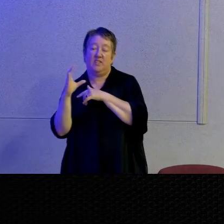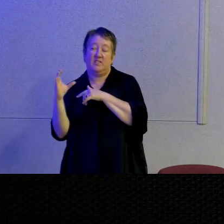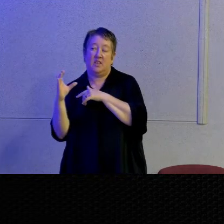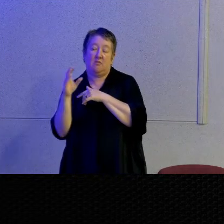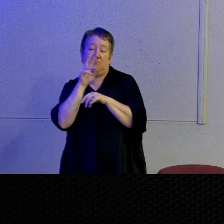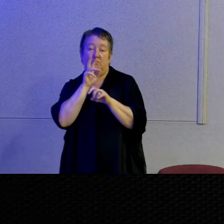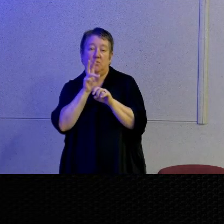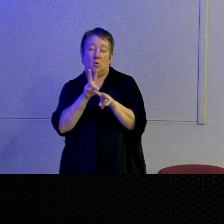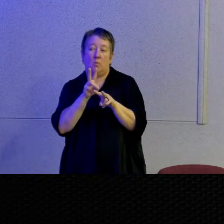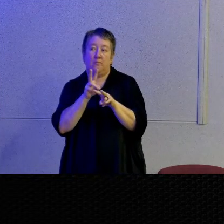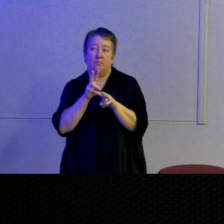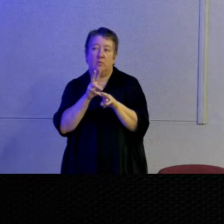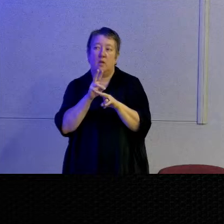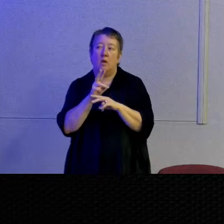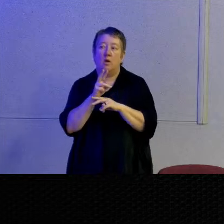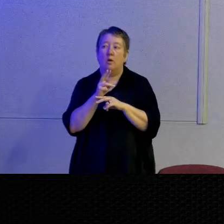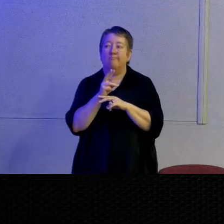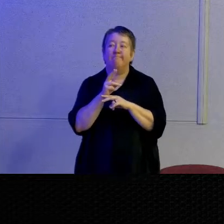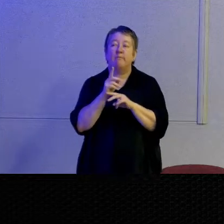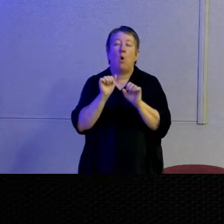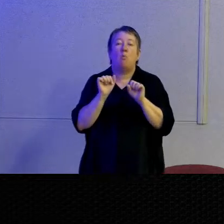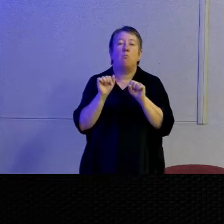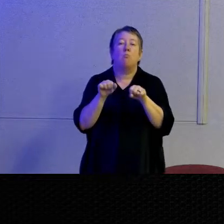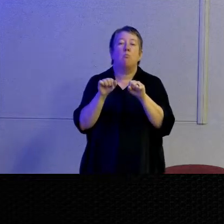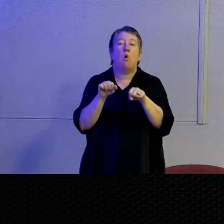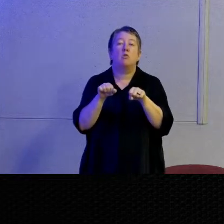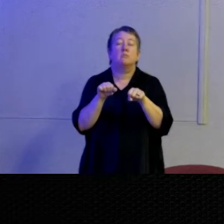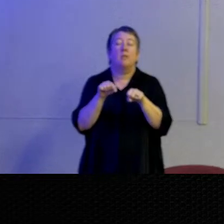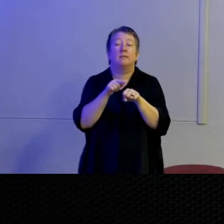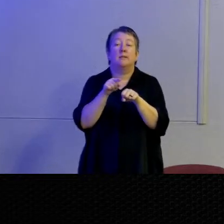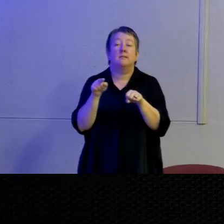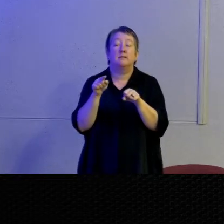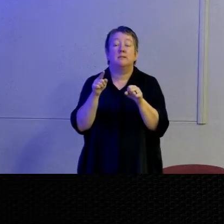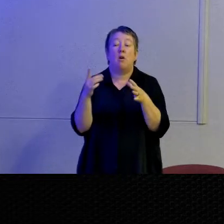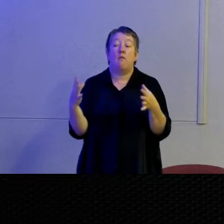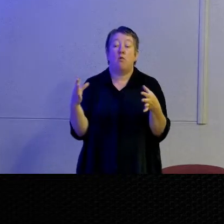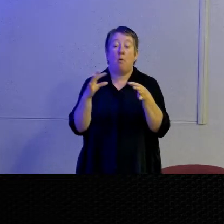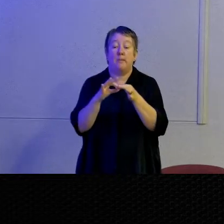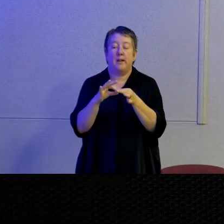Who can exhaust the possibilities of their combination?